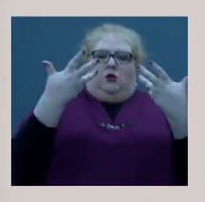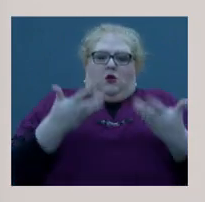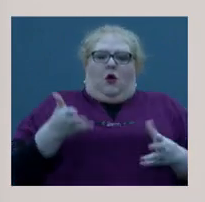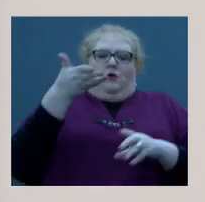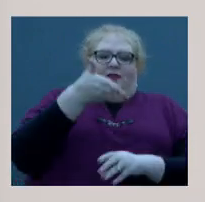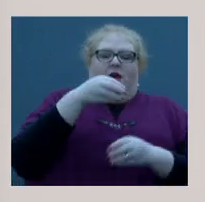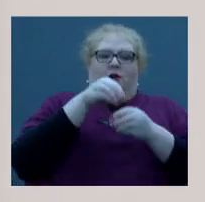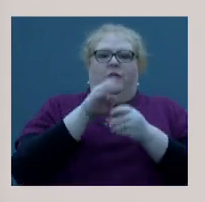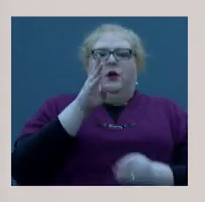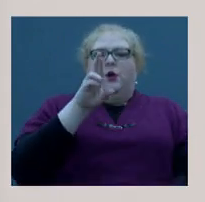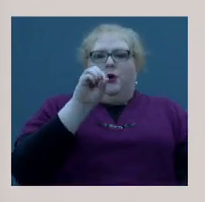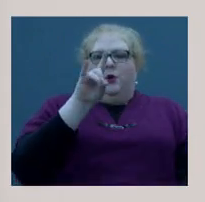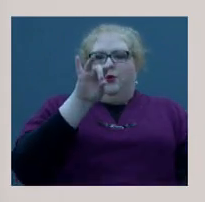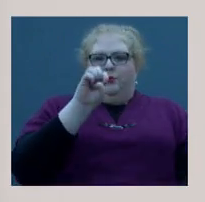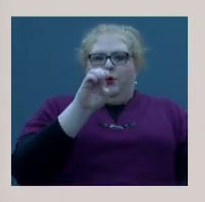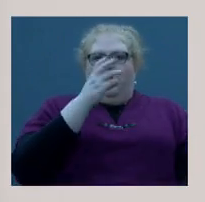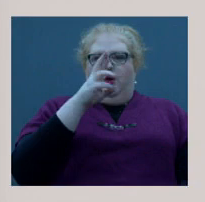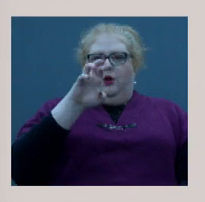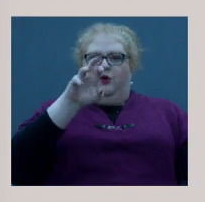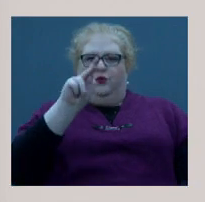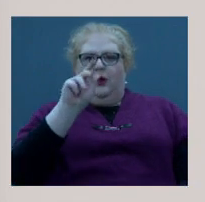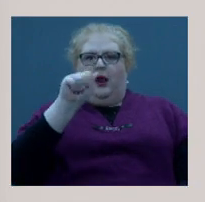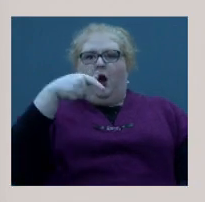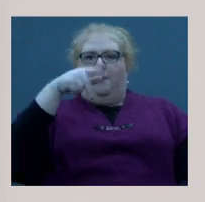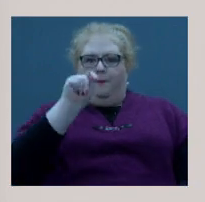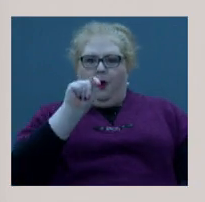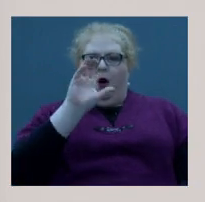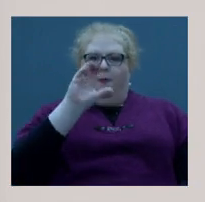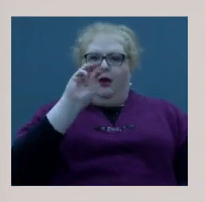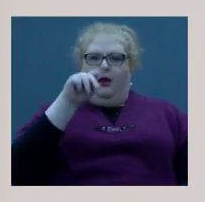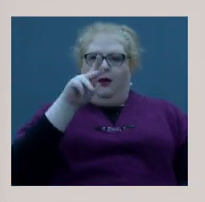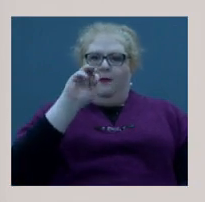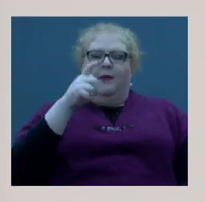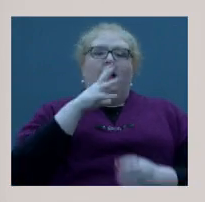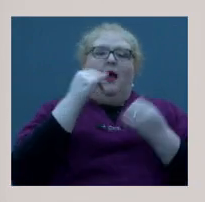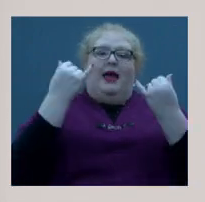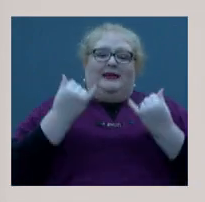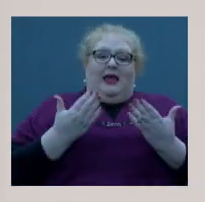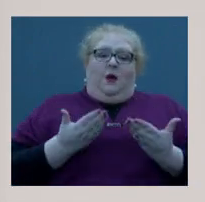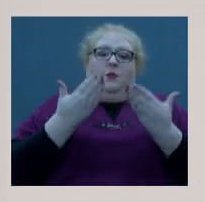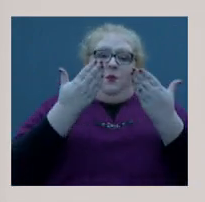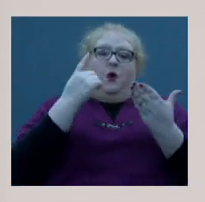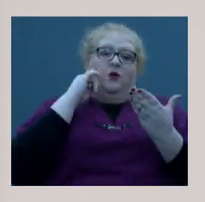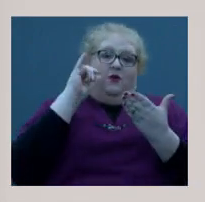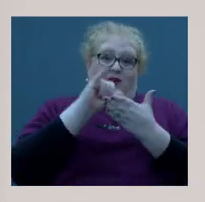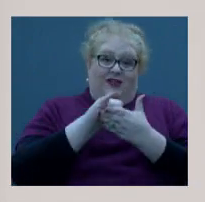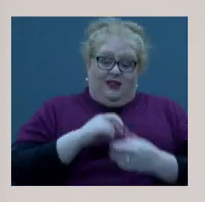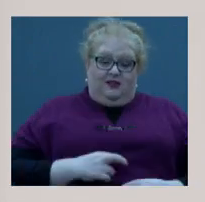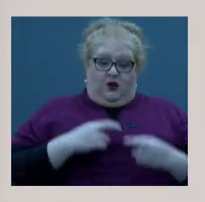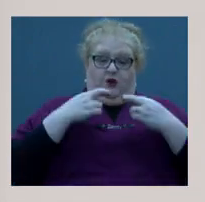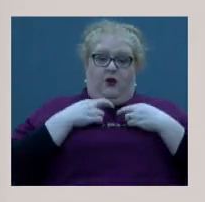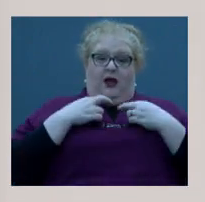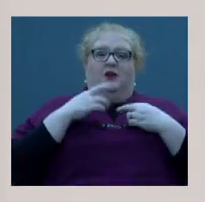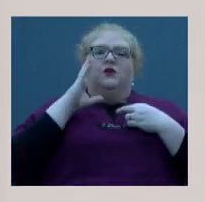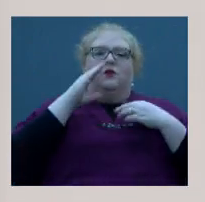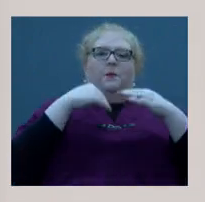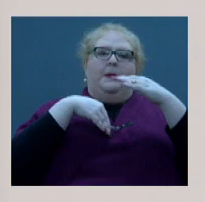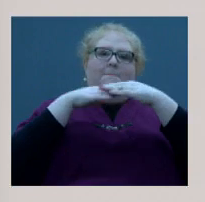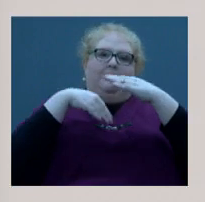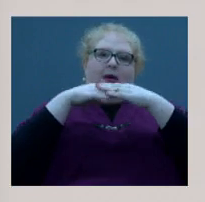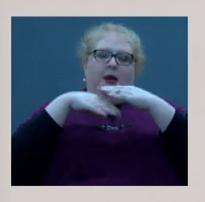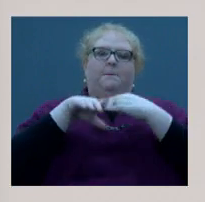point at Brody Creek apartment complex. The current proposal for residential development would be for minimum lot